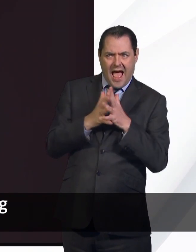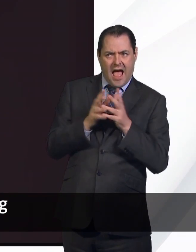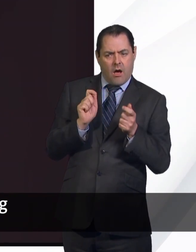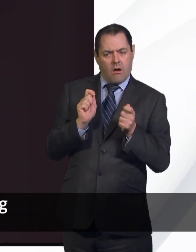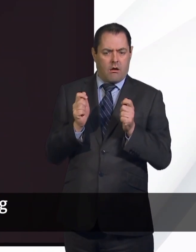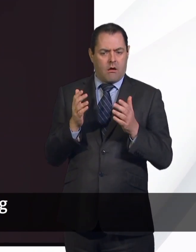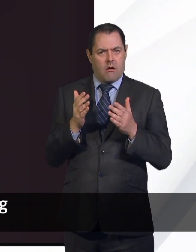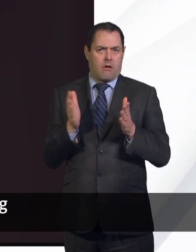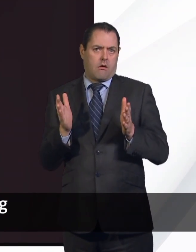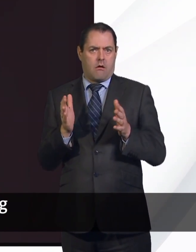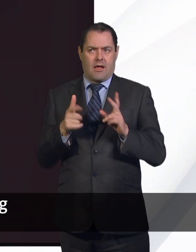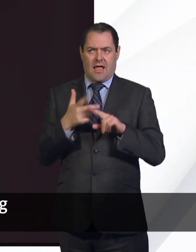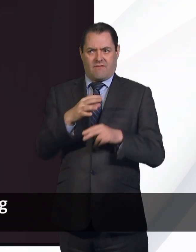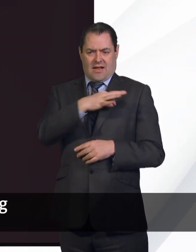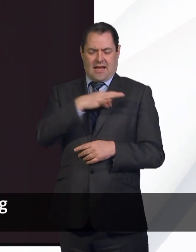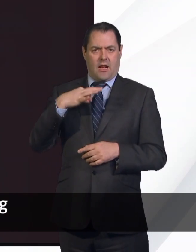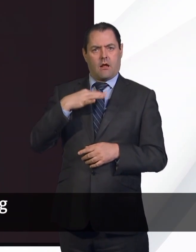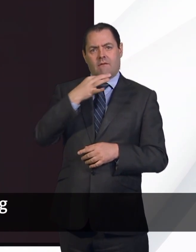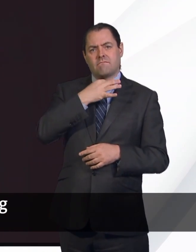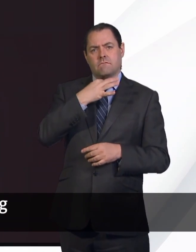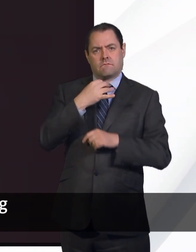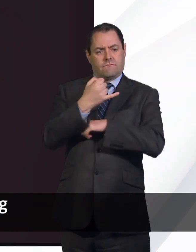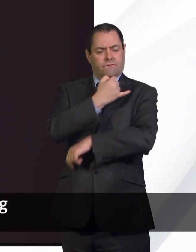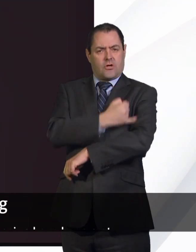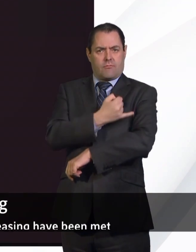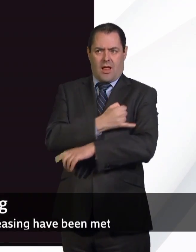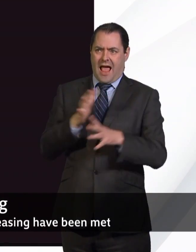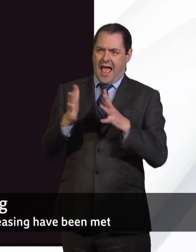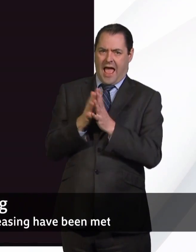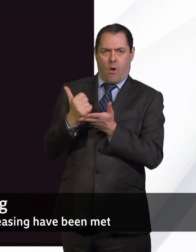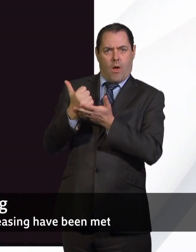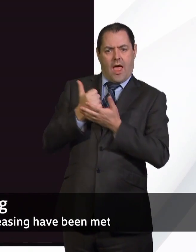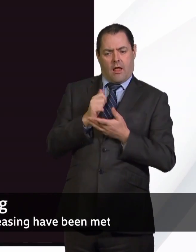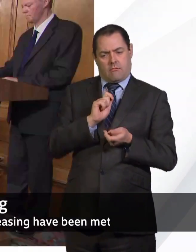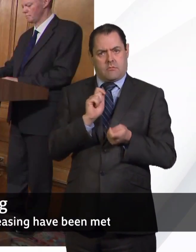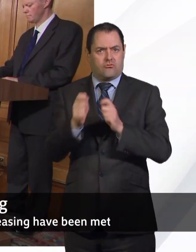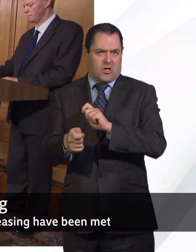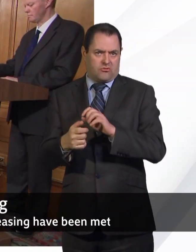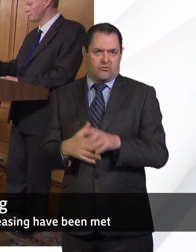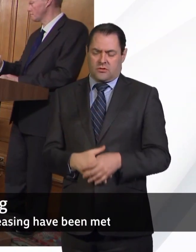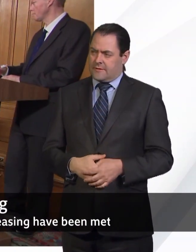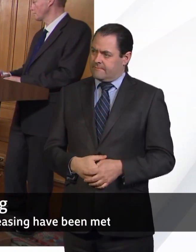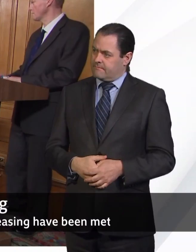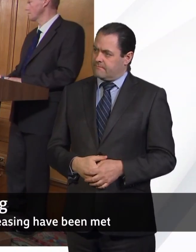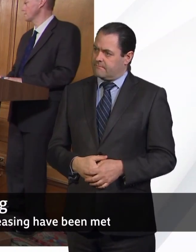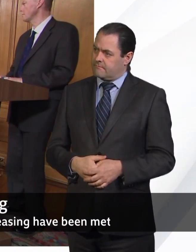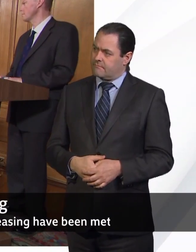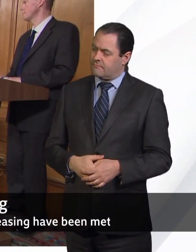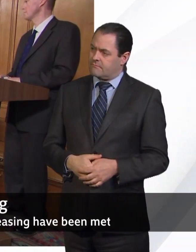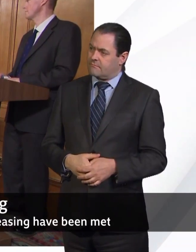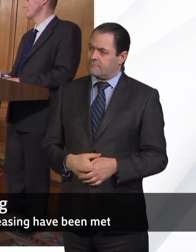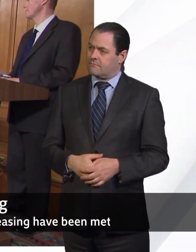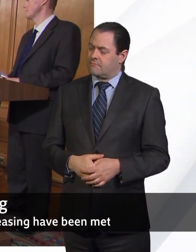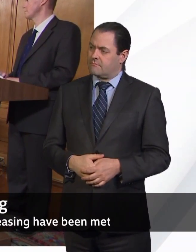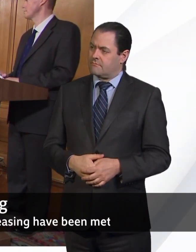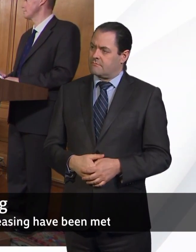lockdown for the clinically extremely vulnerable, and how you are going to aid us in this transition. Well, let me first of all say, Jay,